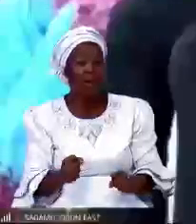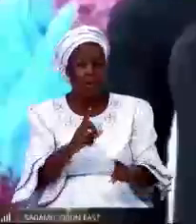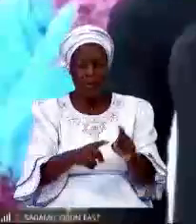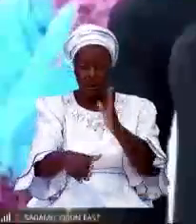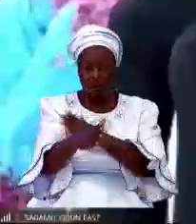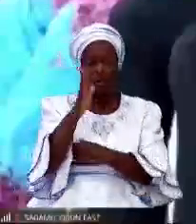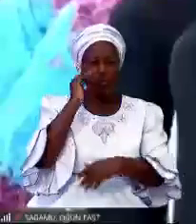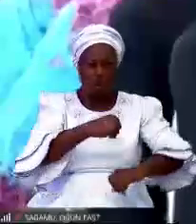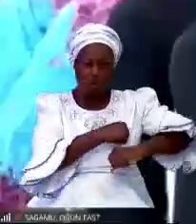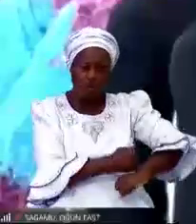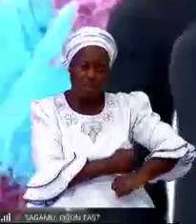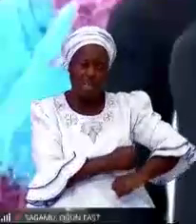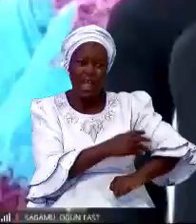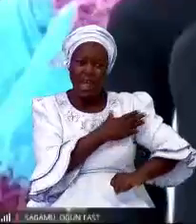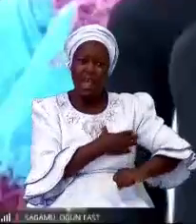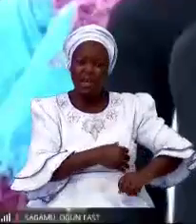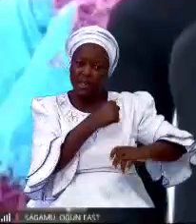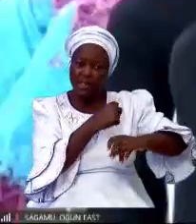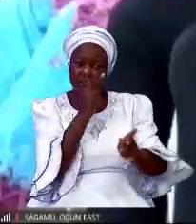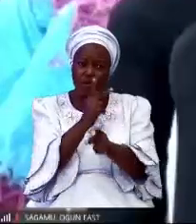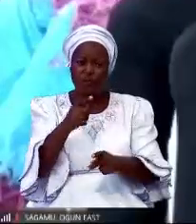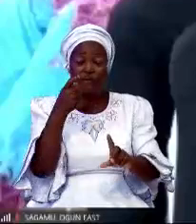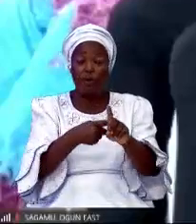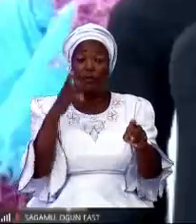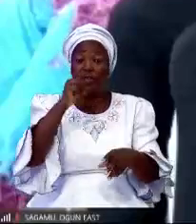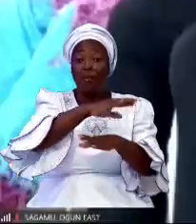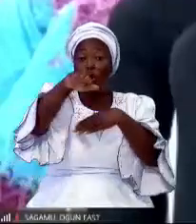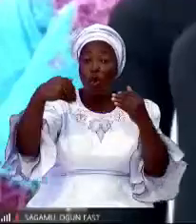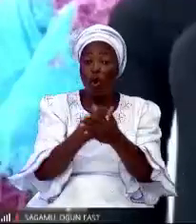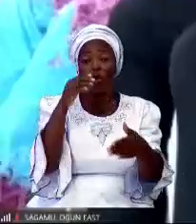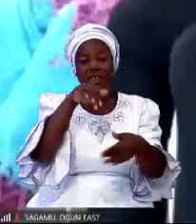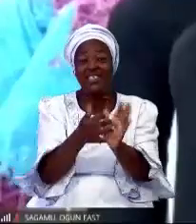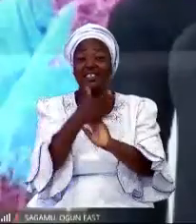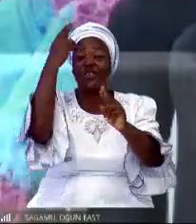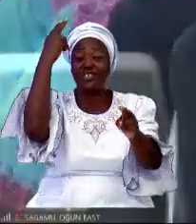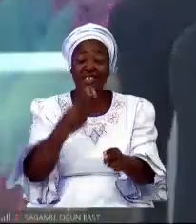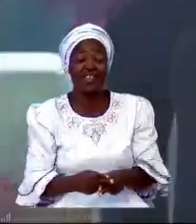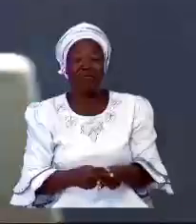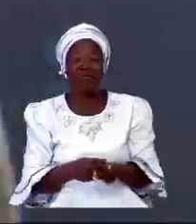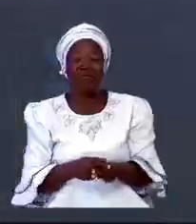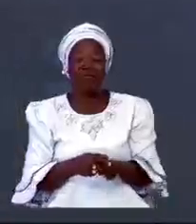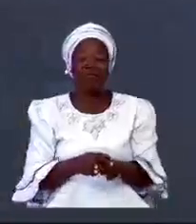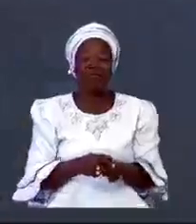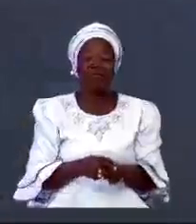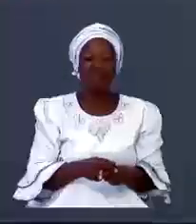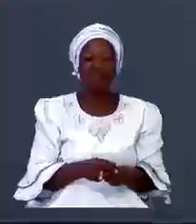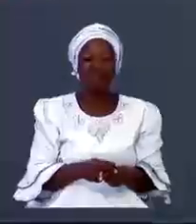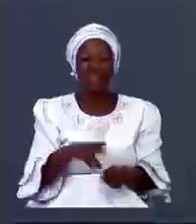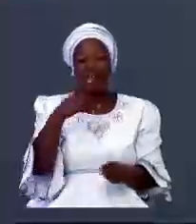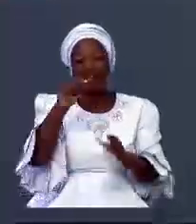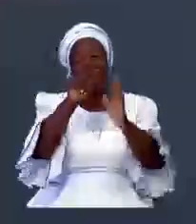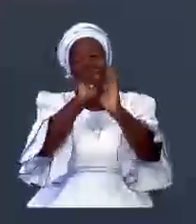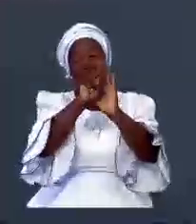have power, but God will protect and preserve you from them all